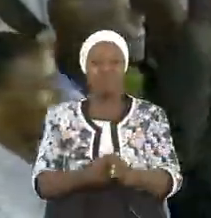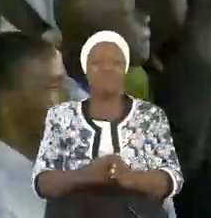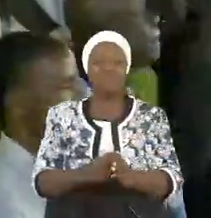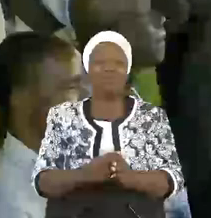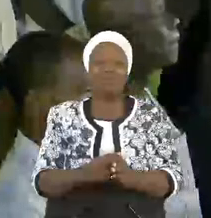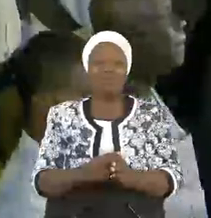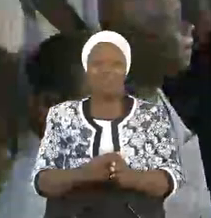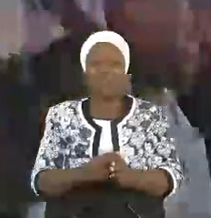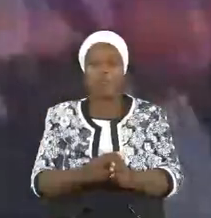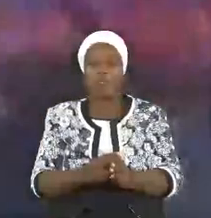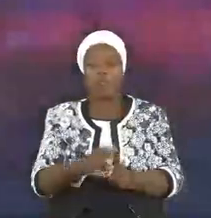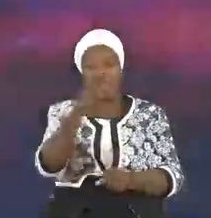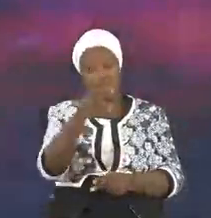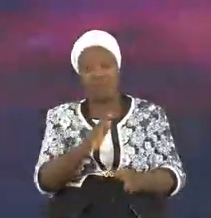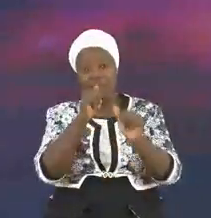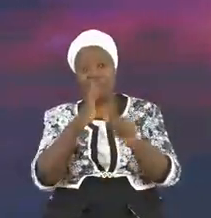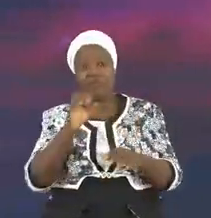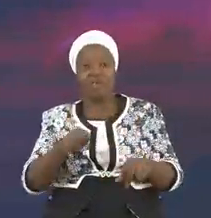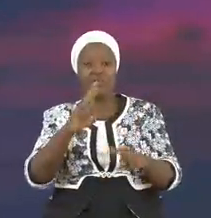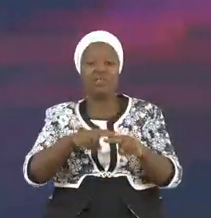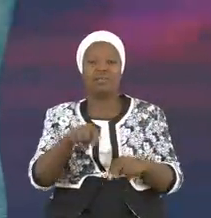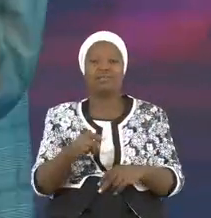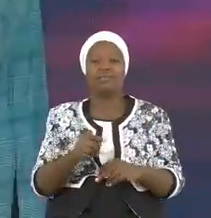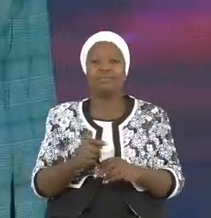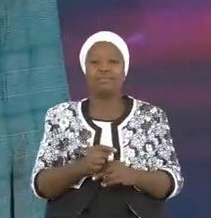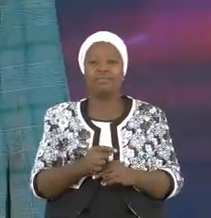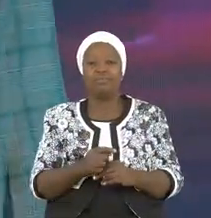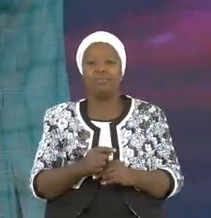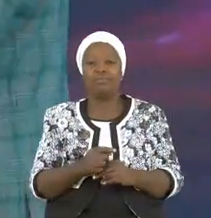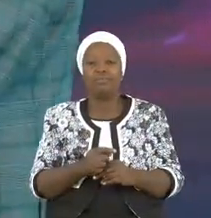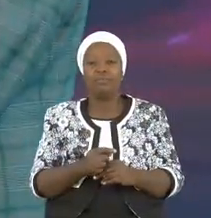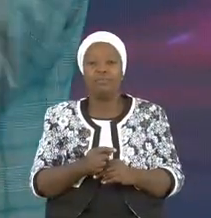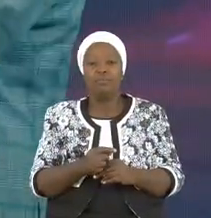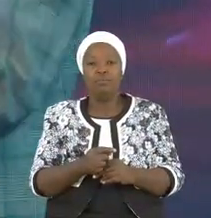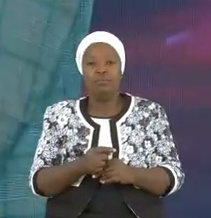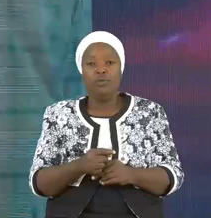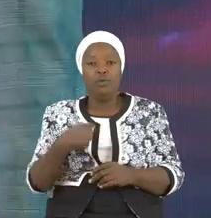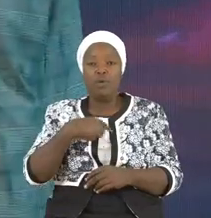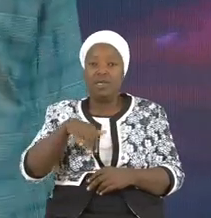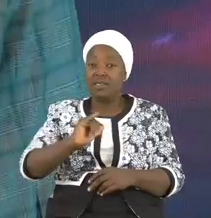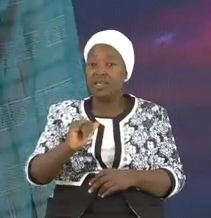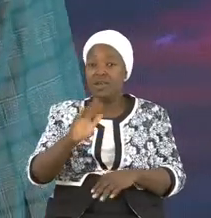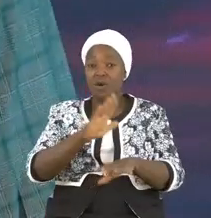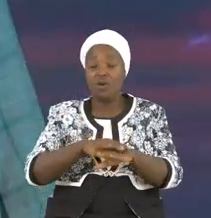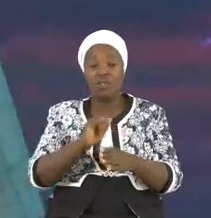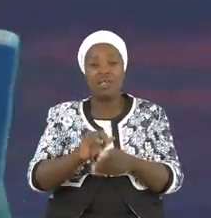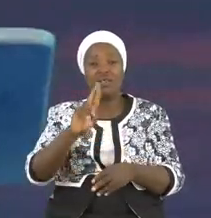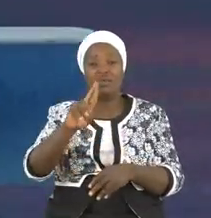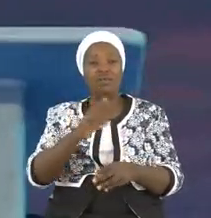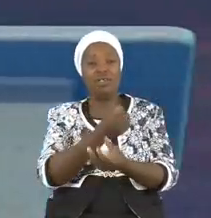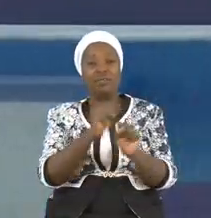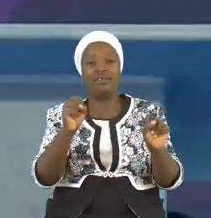God bless you. You can sit down. We're still on redemption.